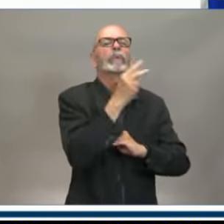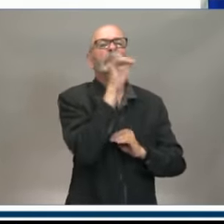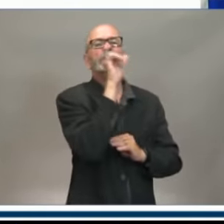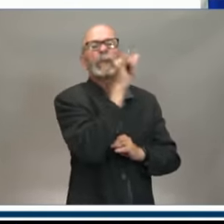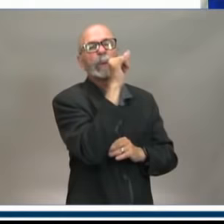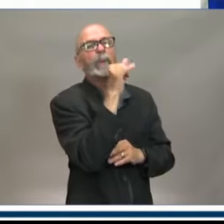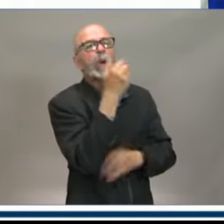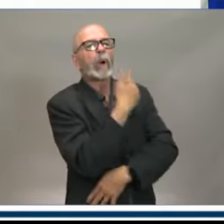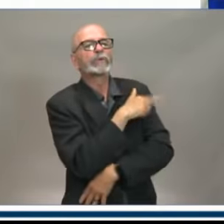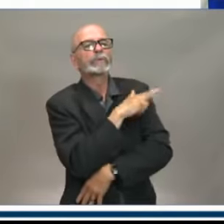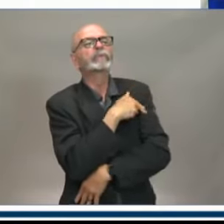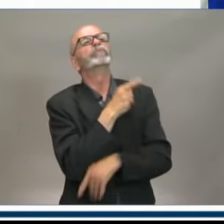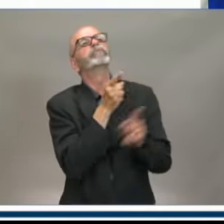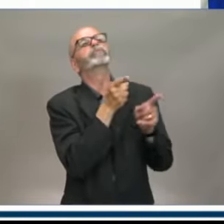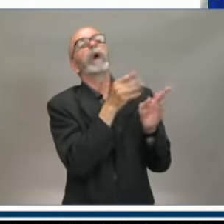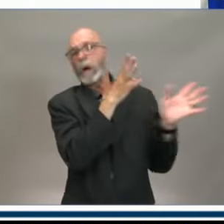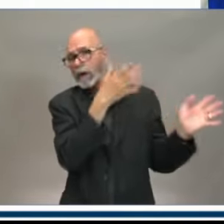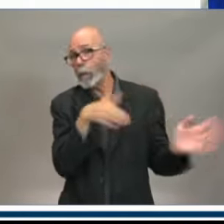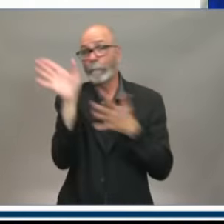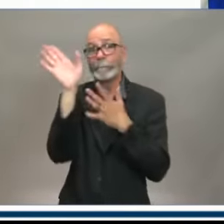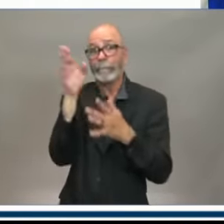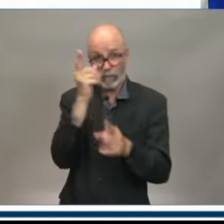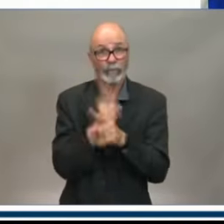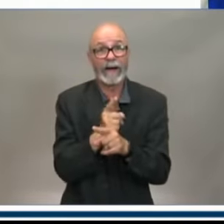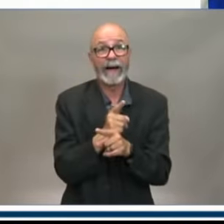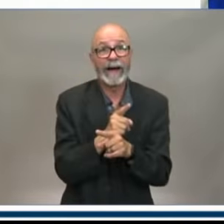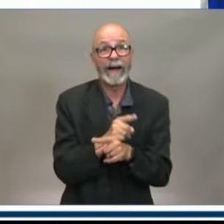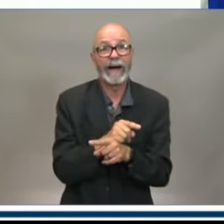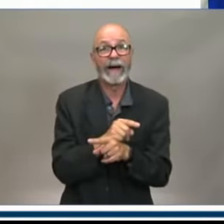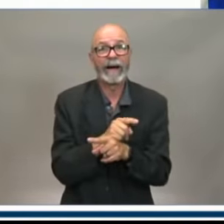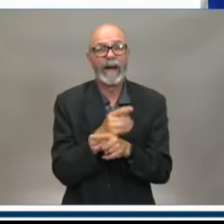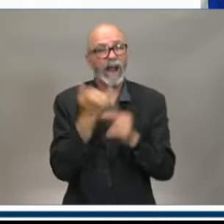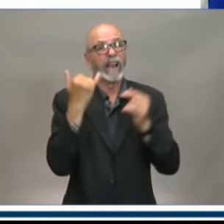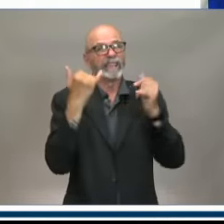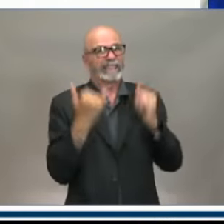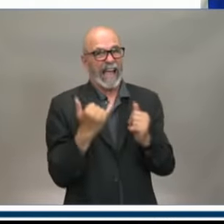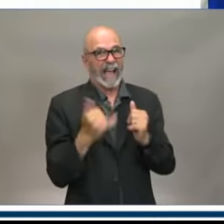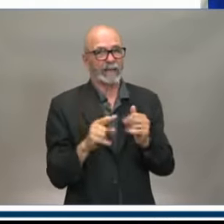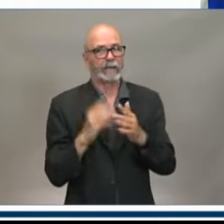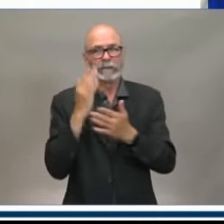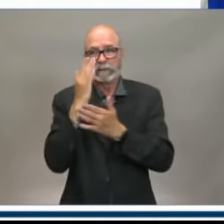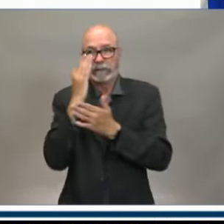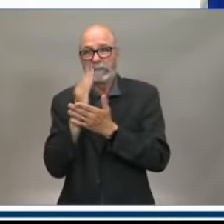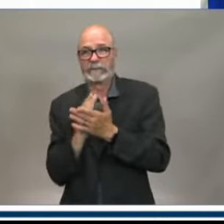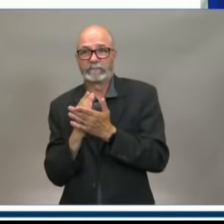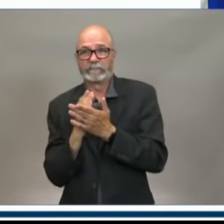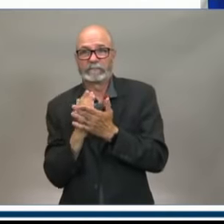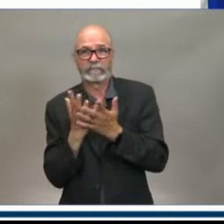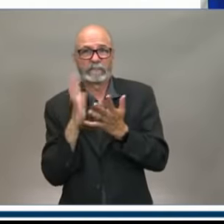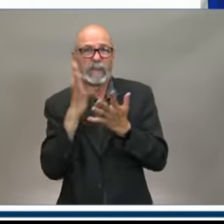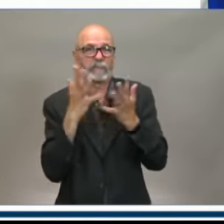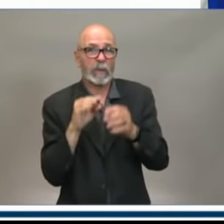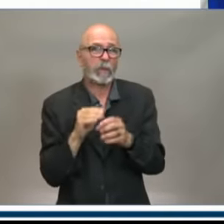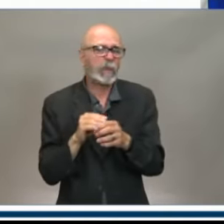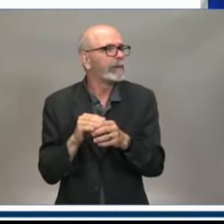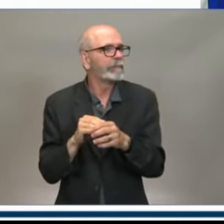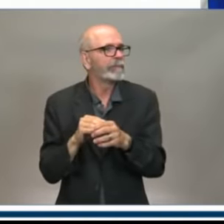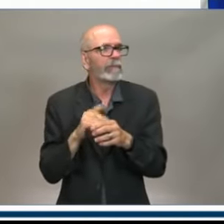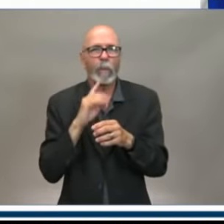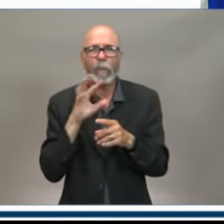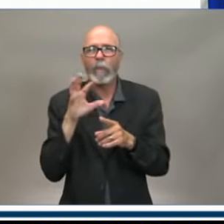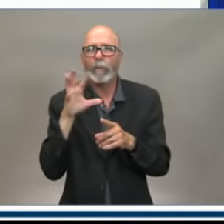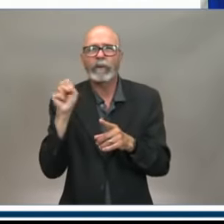waiting in pain. Today we have just 8 coronavirus hospitalizations. When will more healthcare services and surgeries